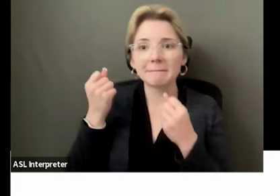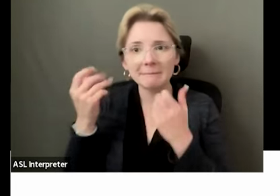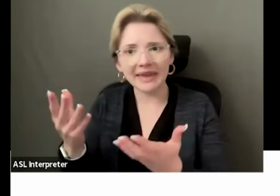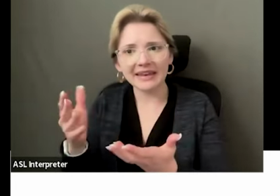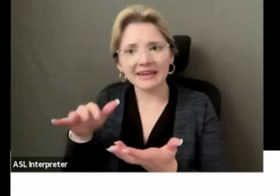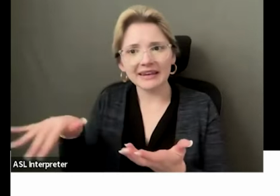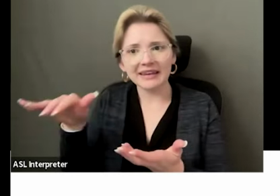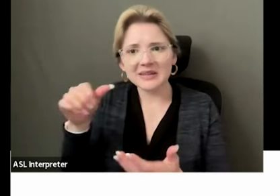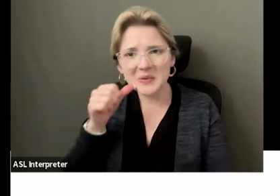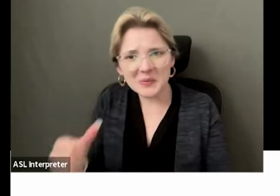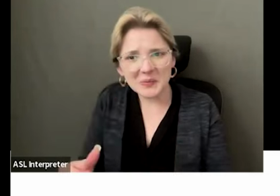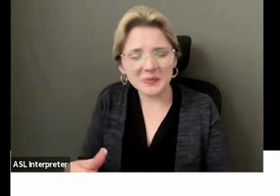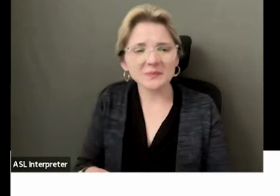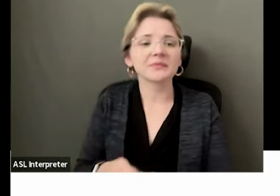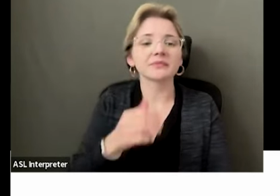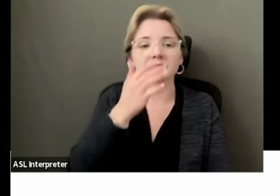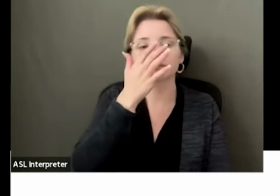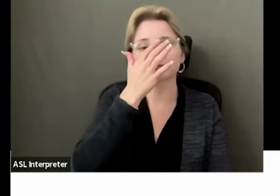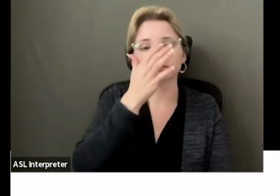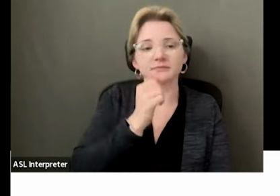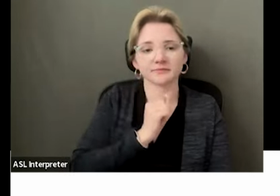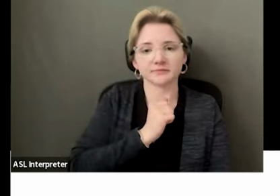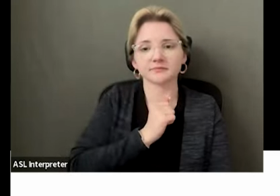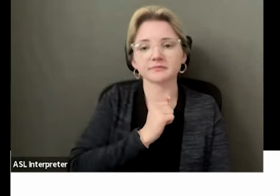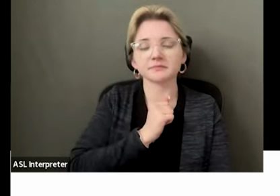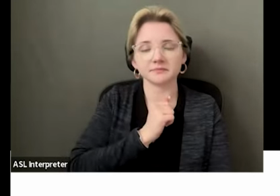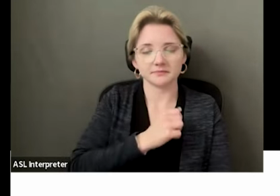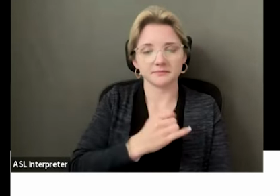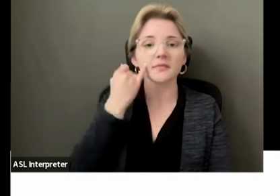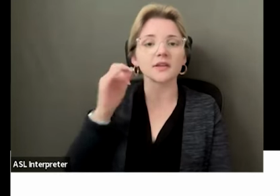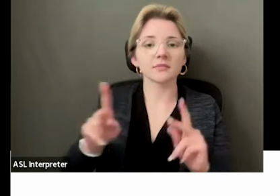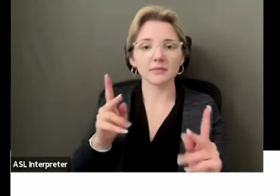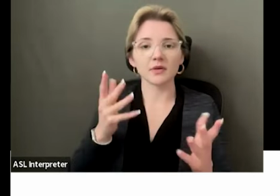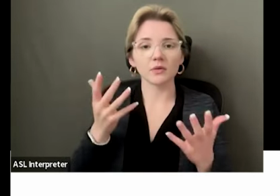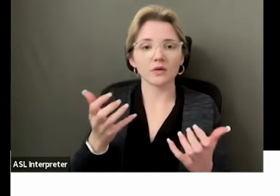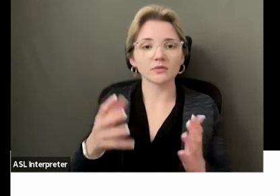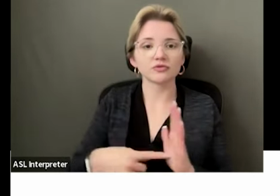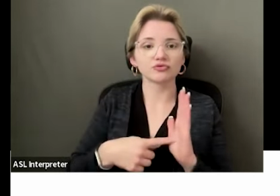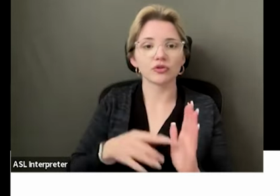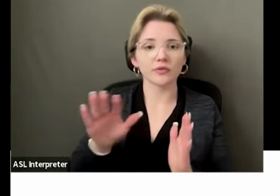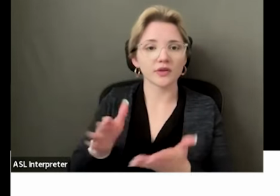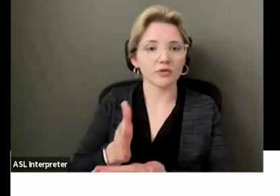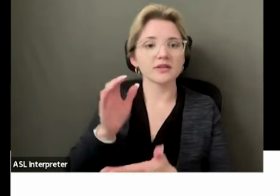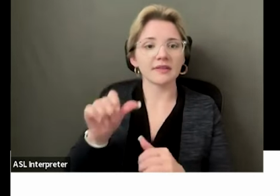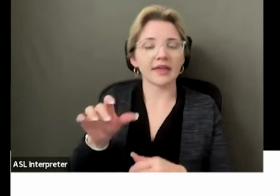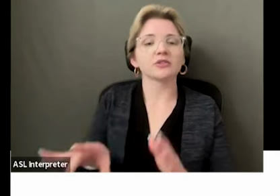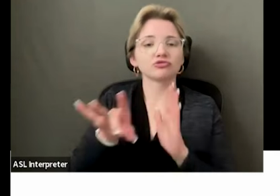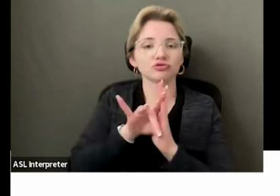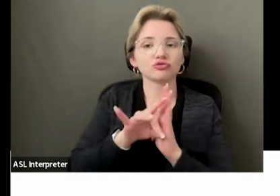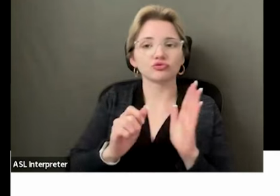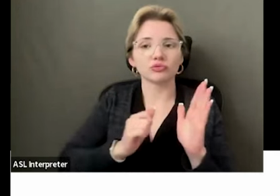In addition, when survivors do want to exercise their rights, they can choose to self-certify. So they can use